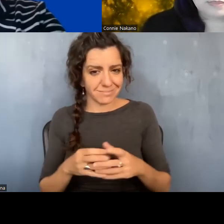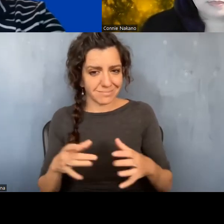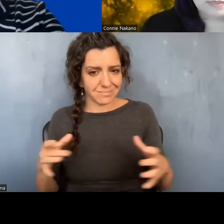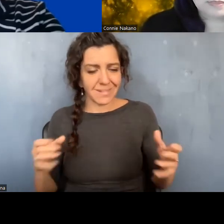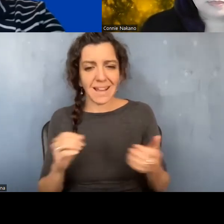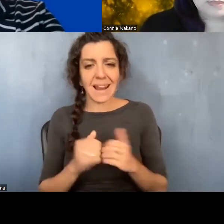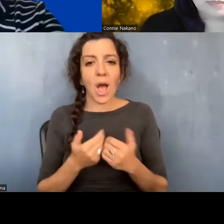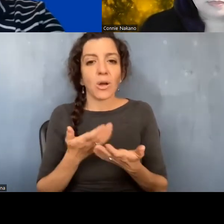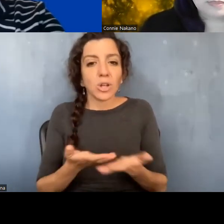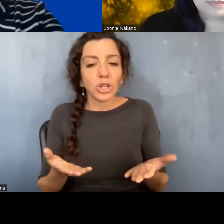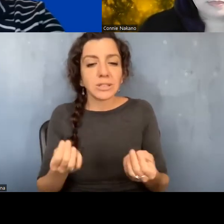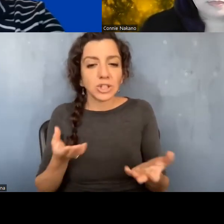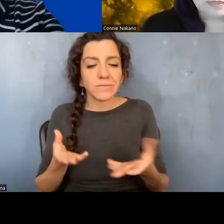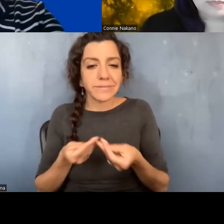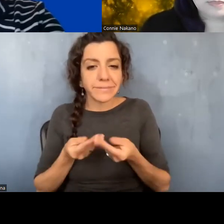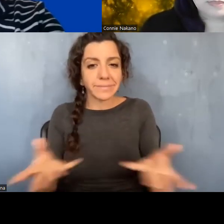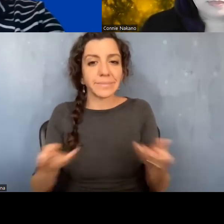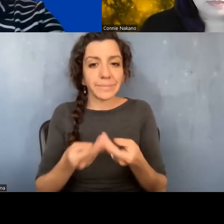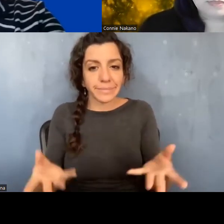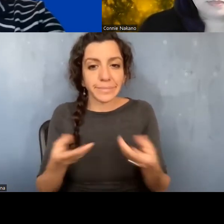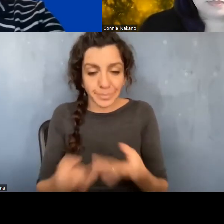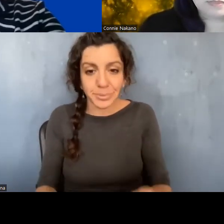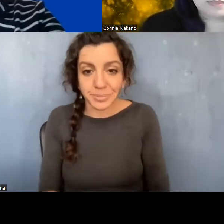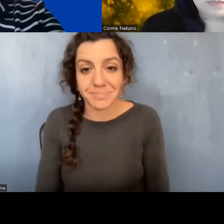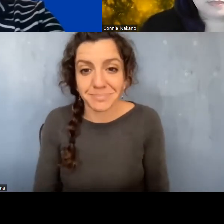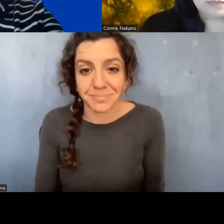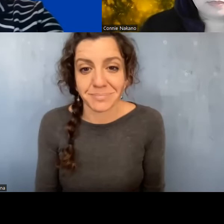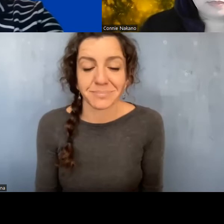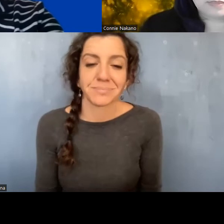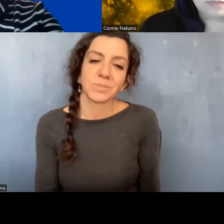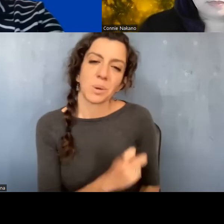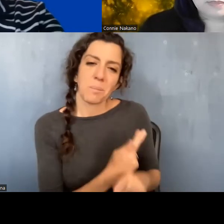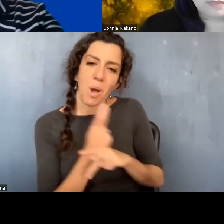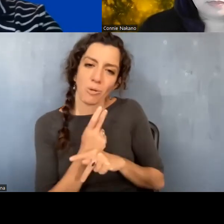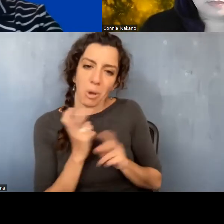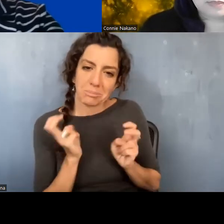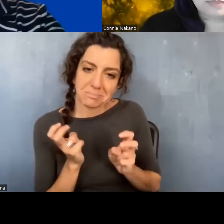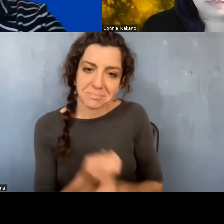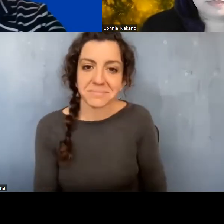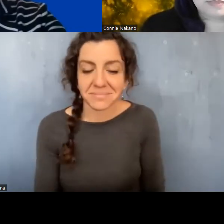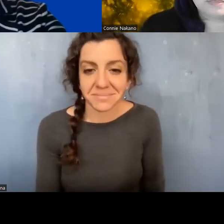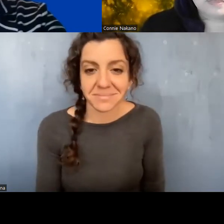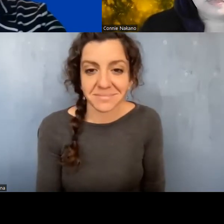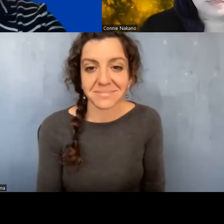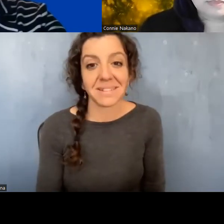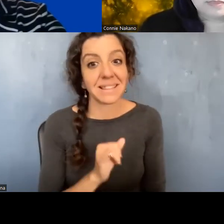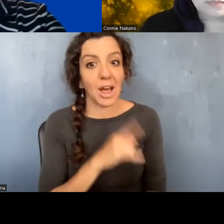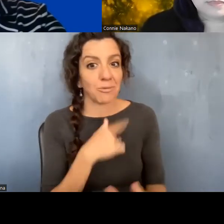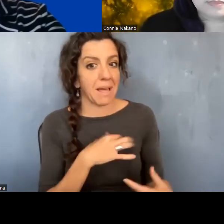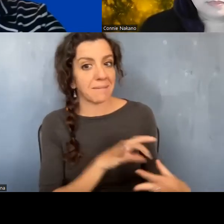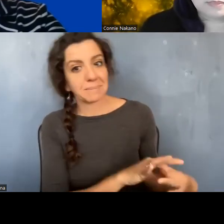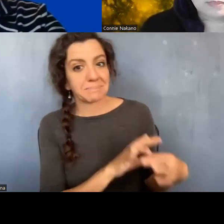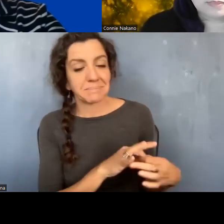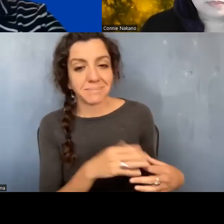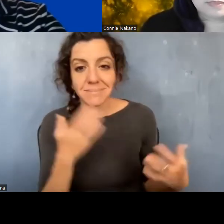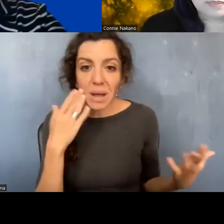good delivery and transportation systems. And so it was a borrowed one that resonates with me. I don't know if